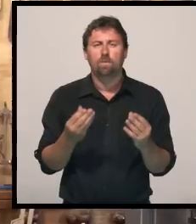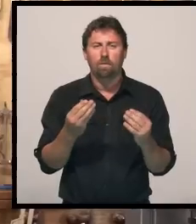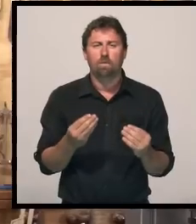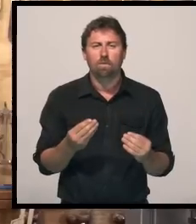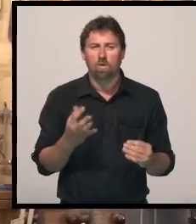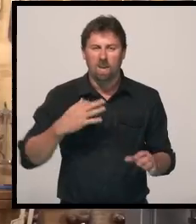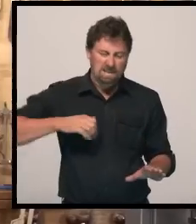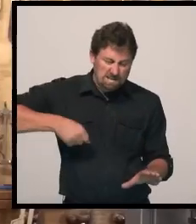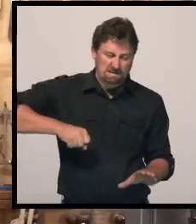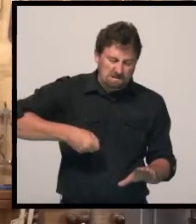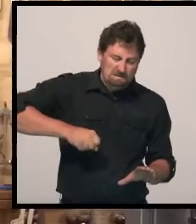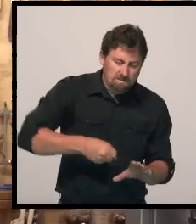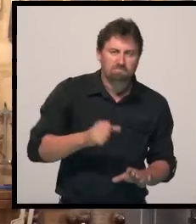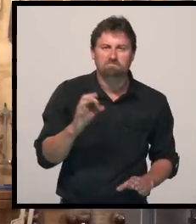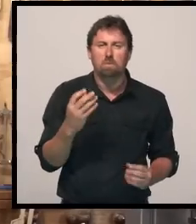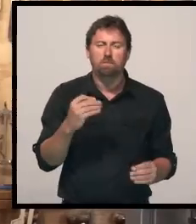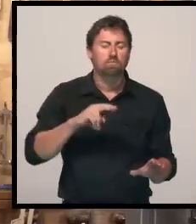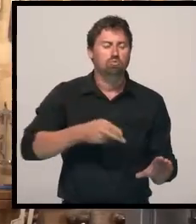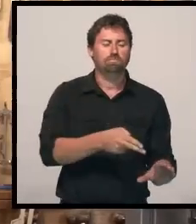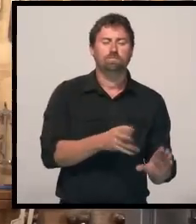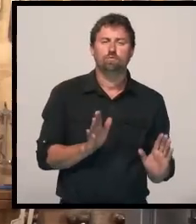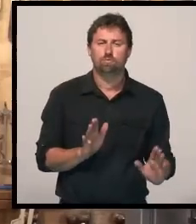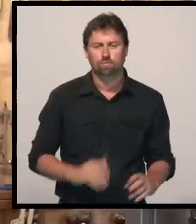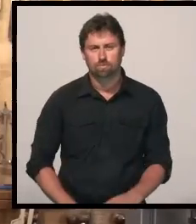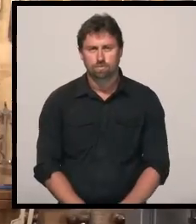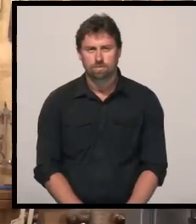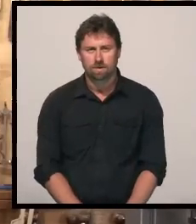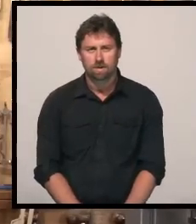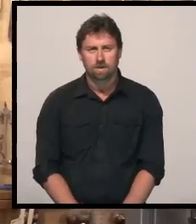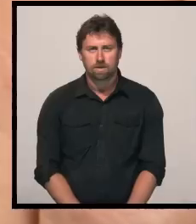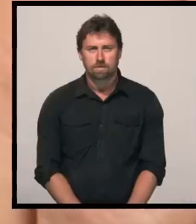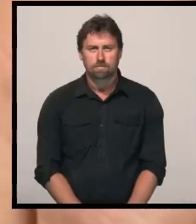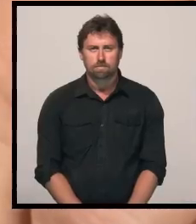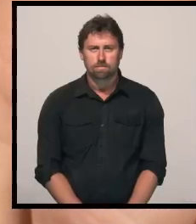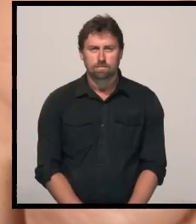generally isn't a problem. But